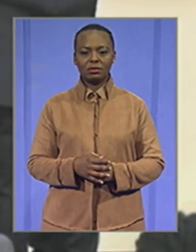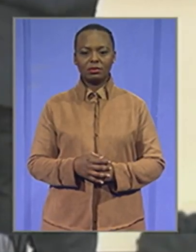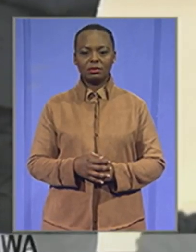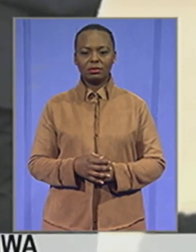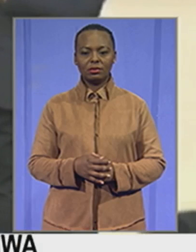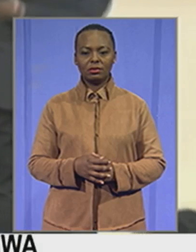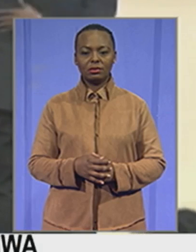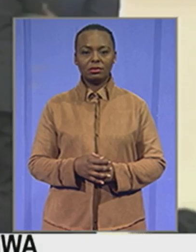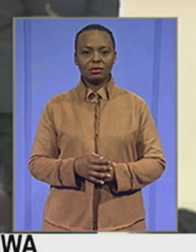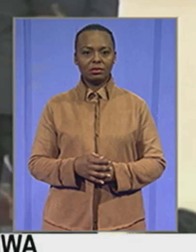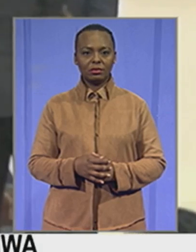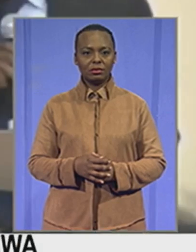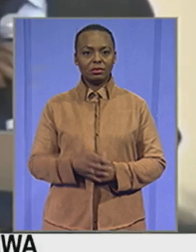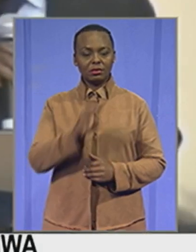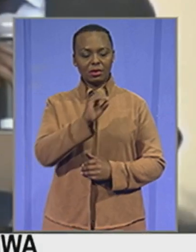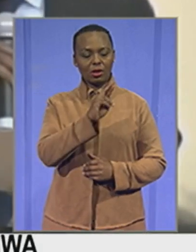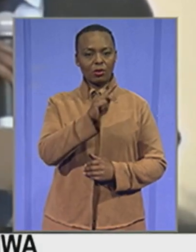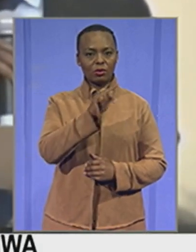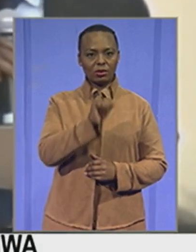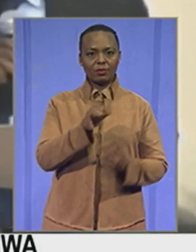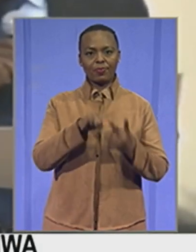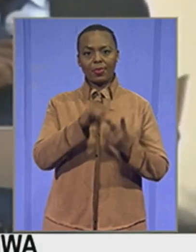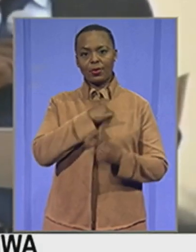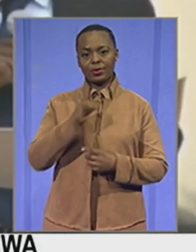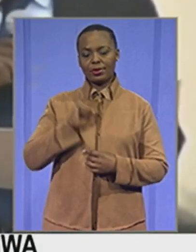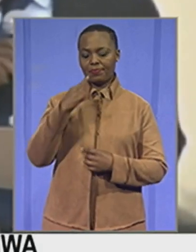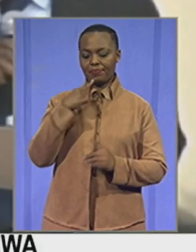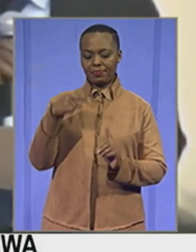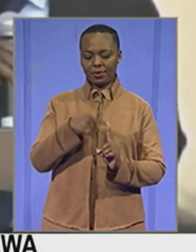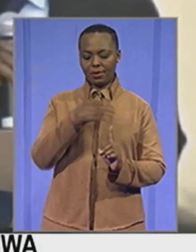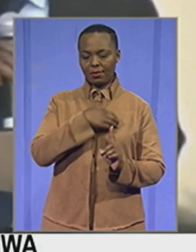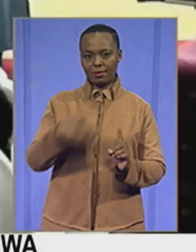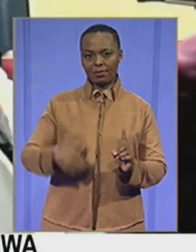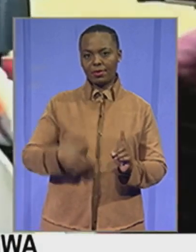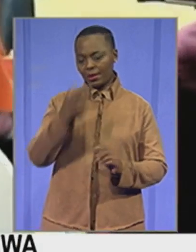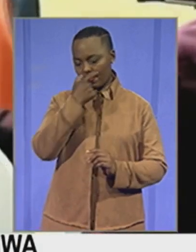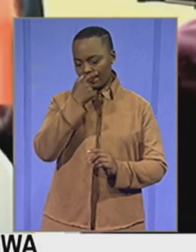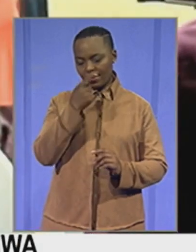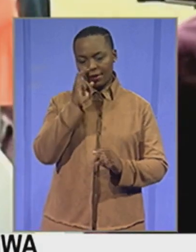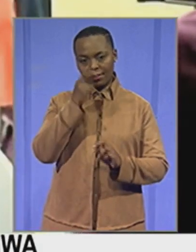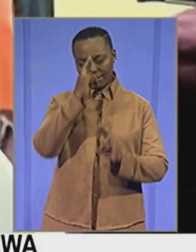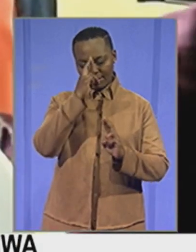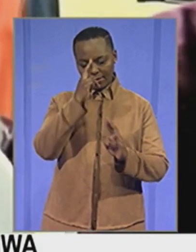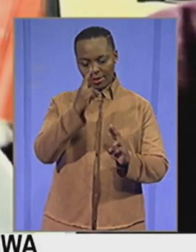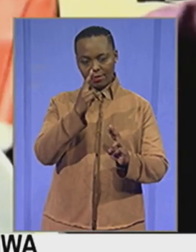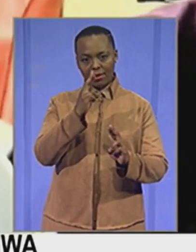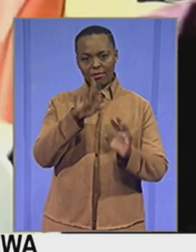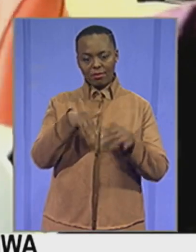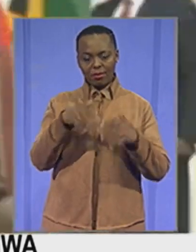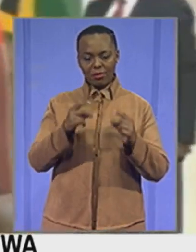Auta mmogo le Khosatu tsa re moporesidente Cyril Ramaphosa o tshwanetse go tlhotla kabinete ya gagwe ka bonako.